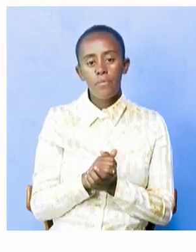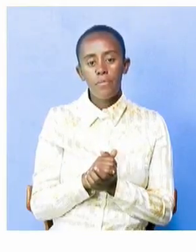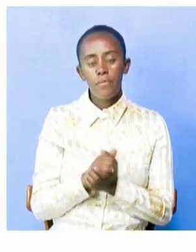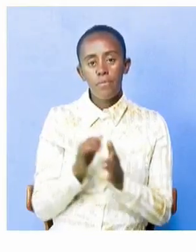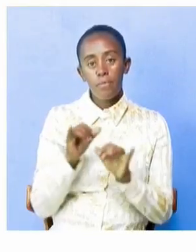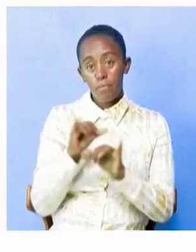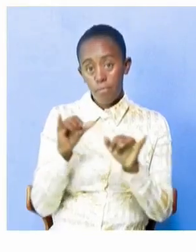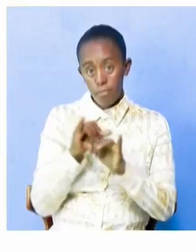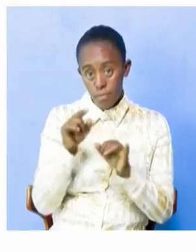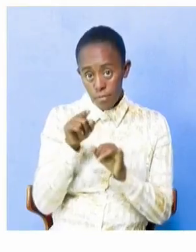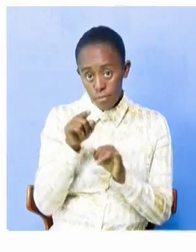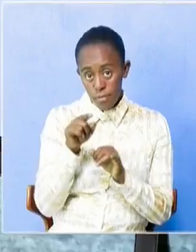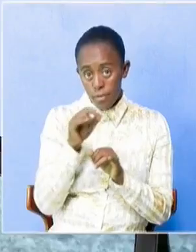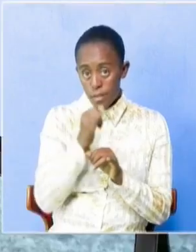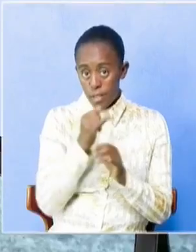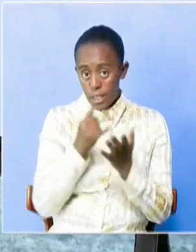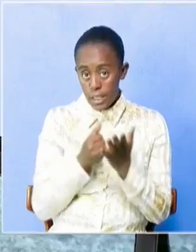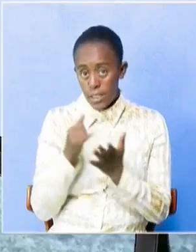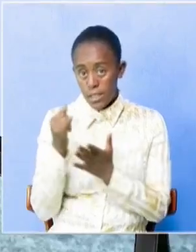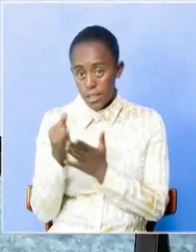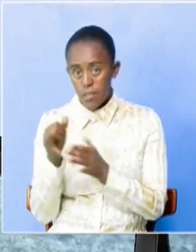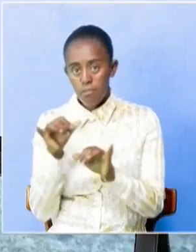this are